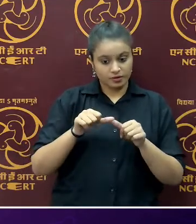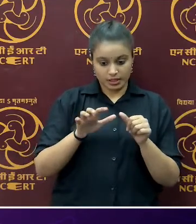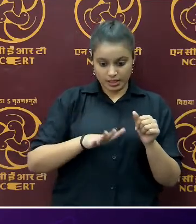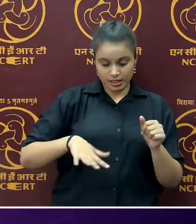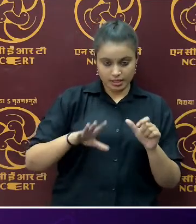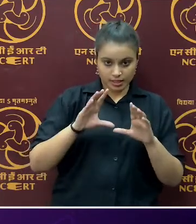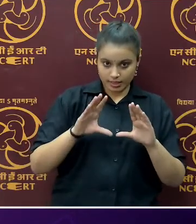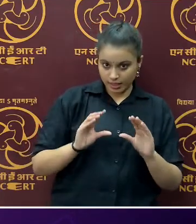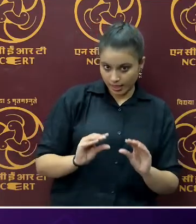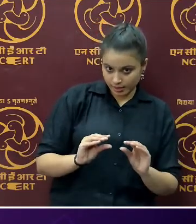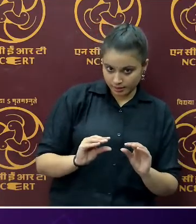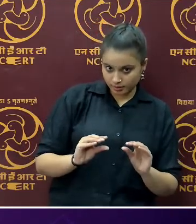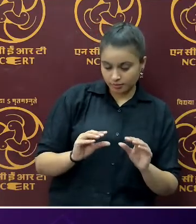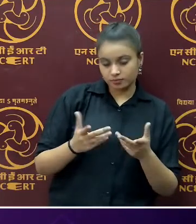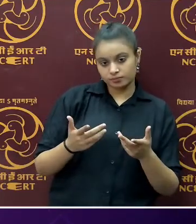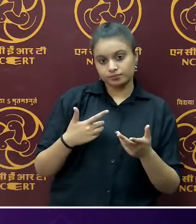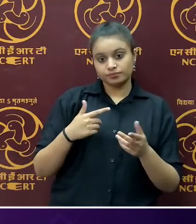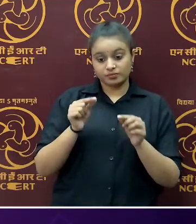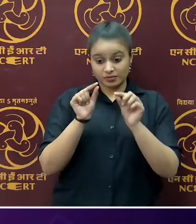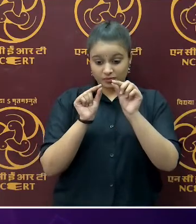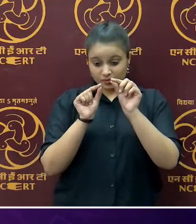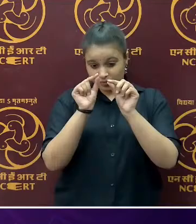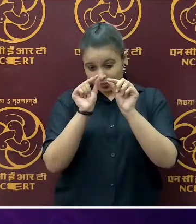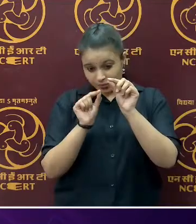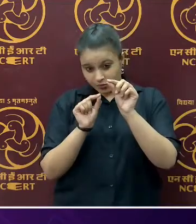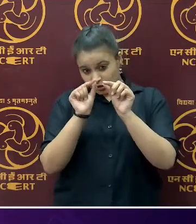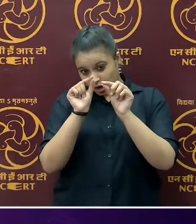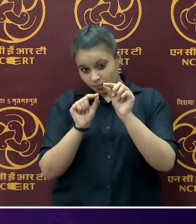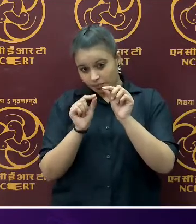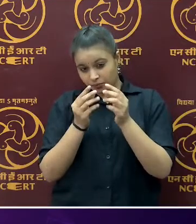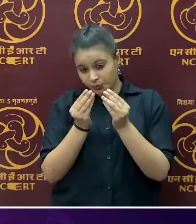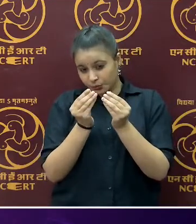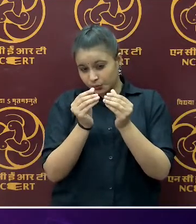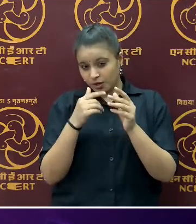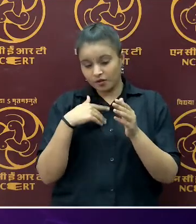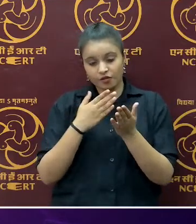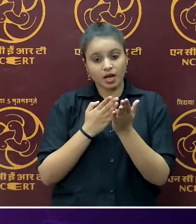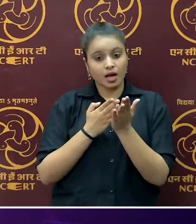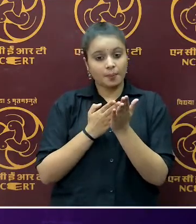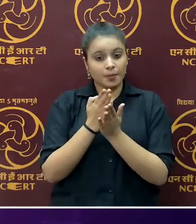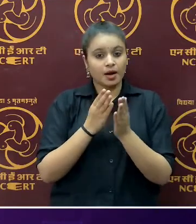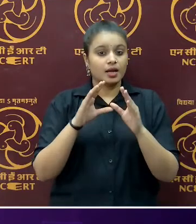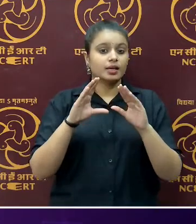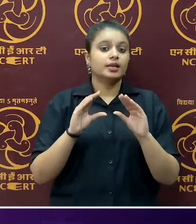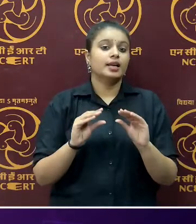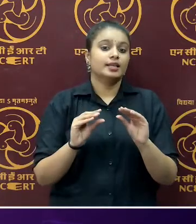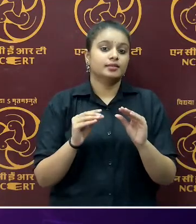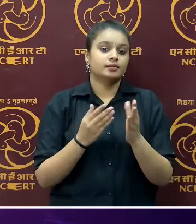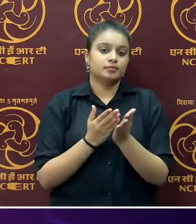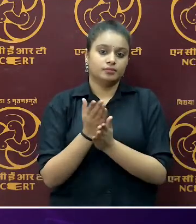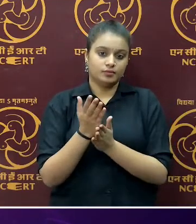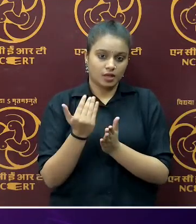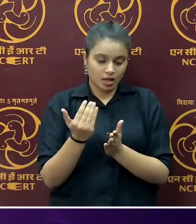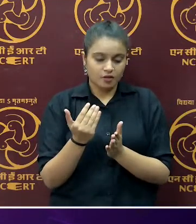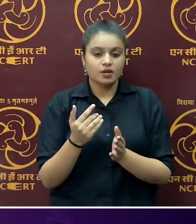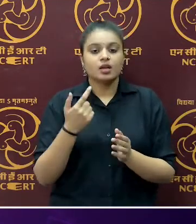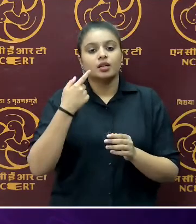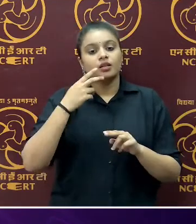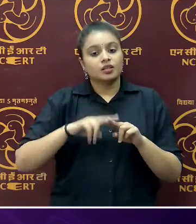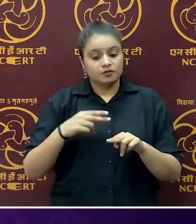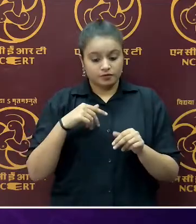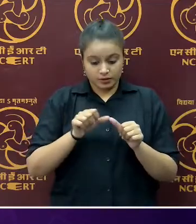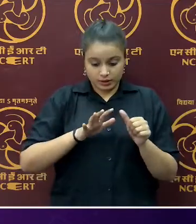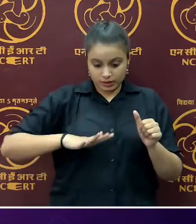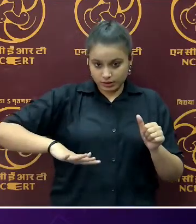less towards the sharpest side. Yes. So we need to apply Less force, amount of yeah. force. When the